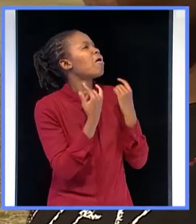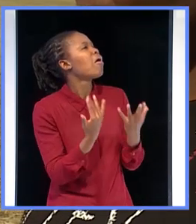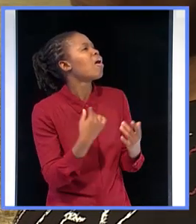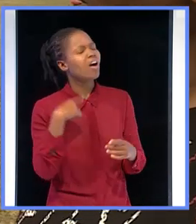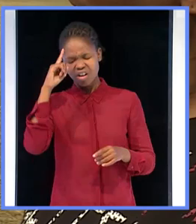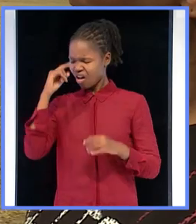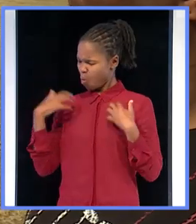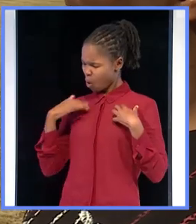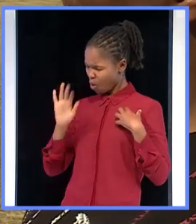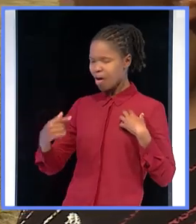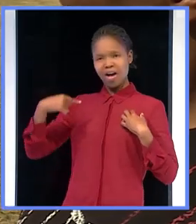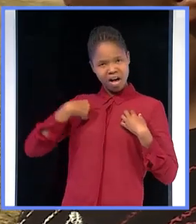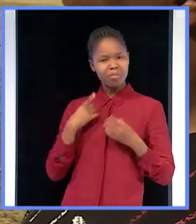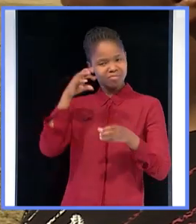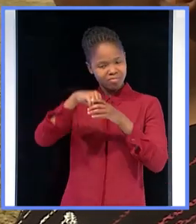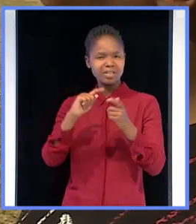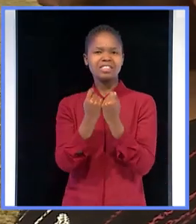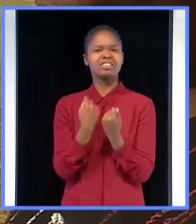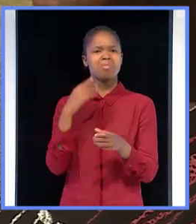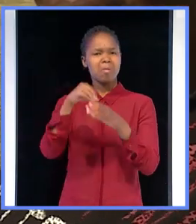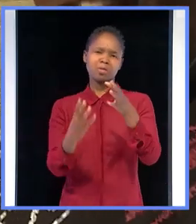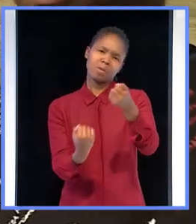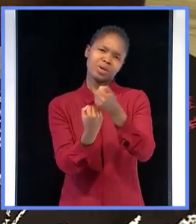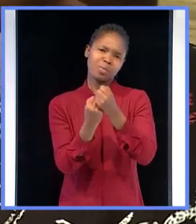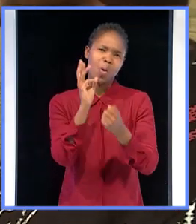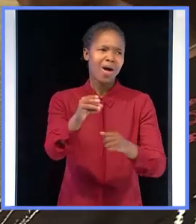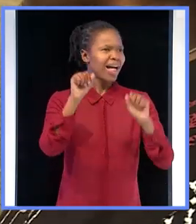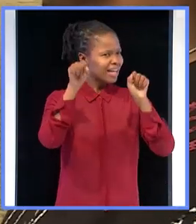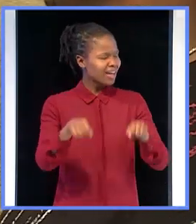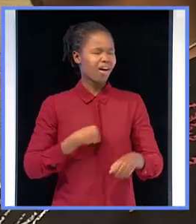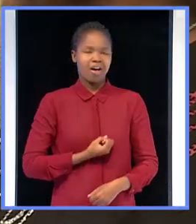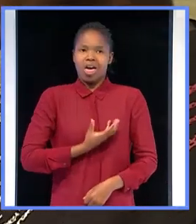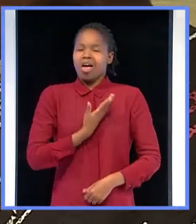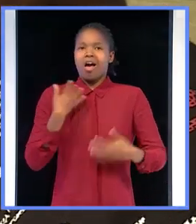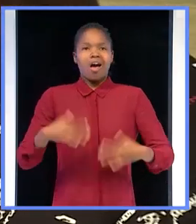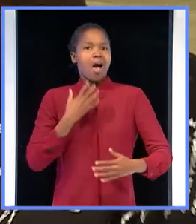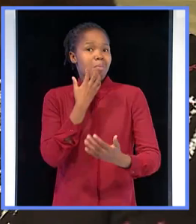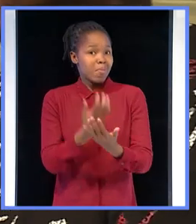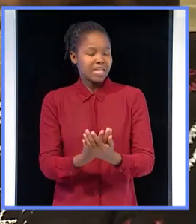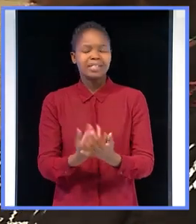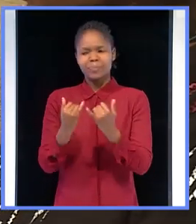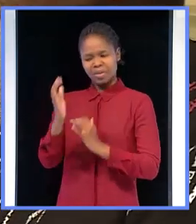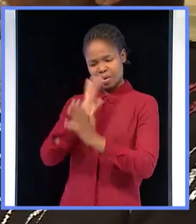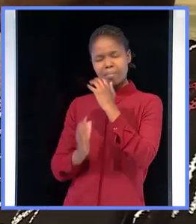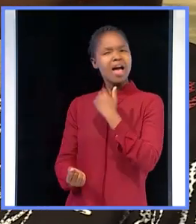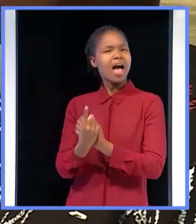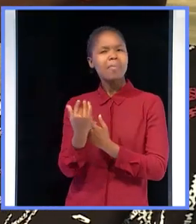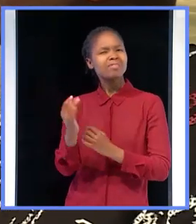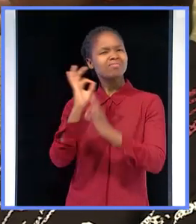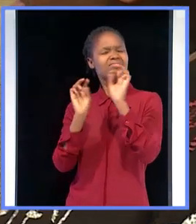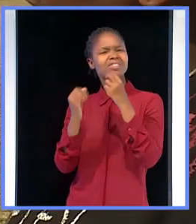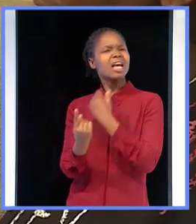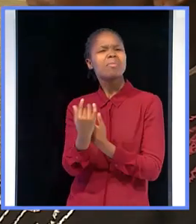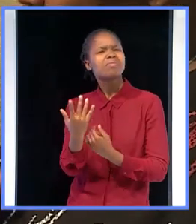Dad, but don't worry. You've got two sons now. I can play the game for you. Oh, yes. That was such a positive vibe. Yeah. But you're saying with what's happening now, what's happening with